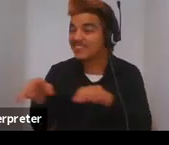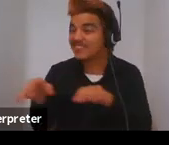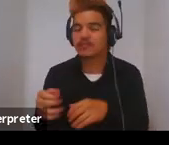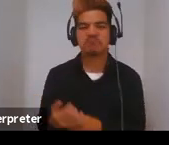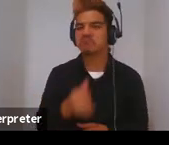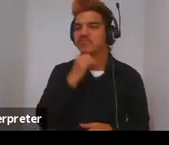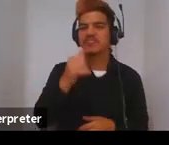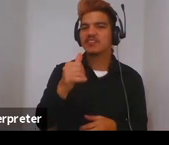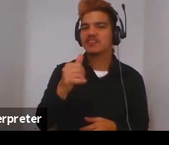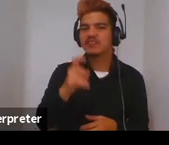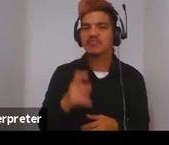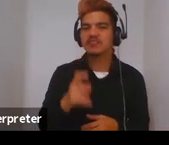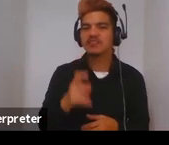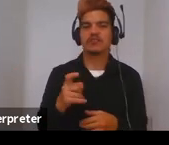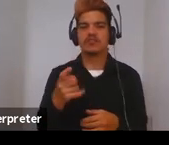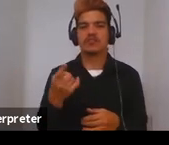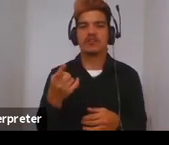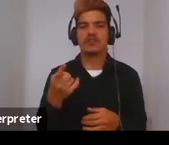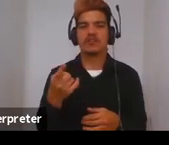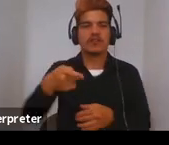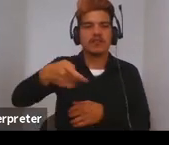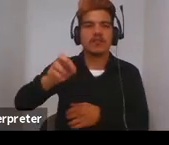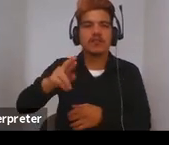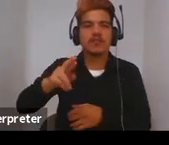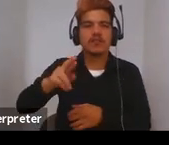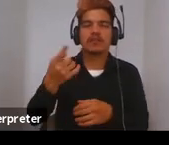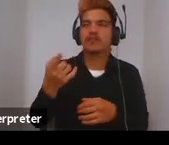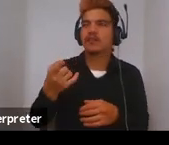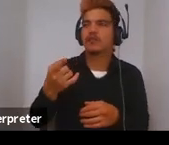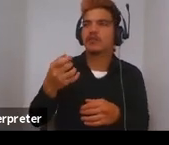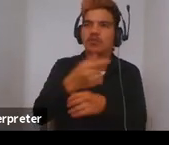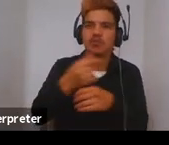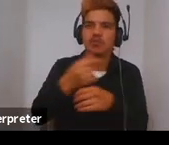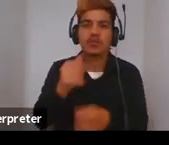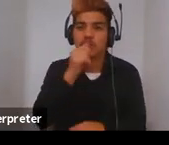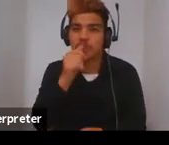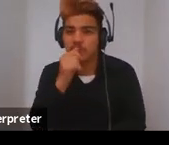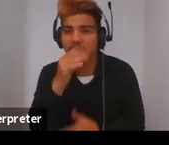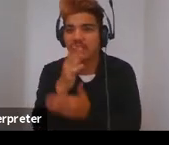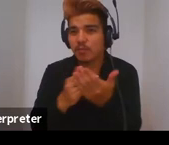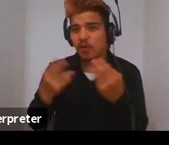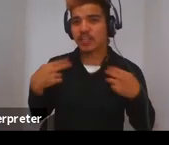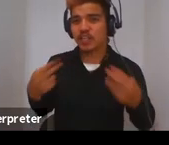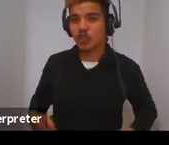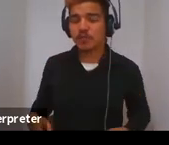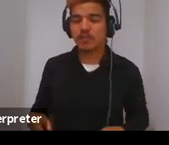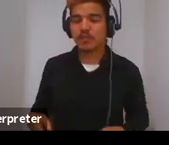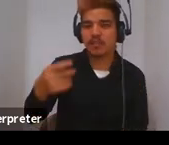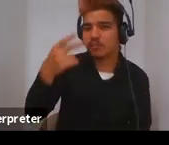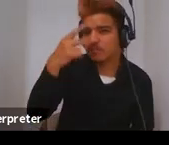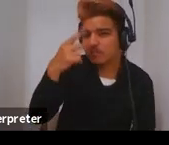to be perpetration of genitals. It doesn't have to be exposure of genital area. It can